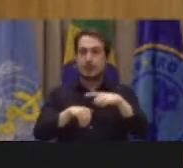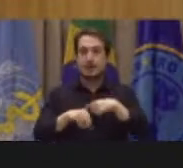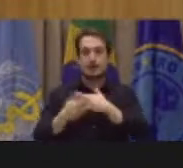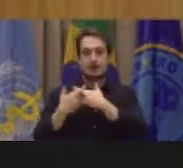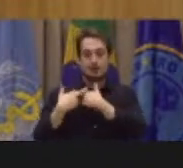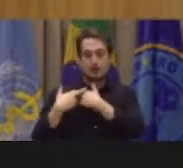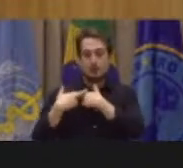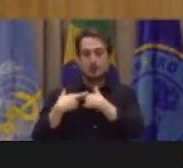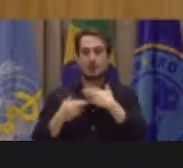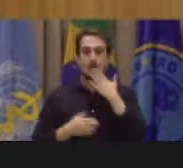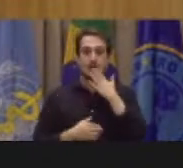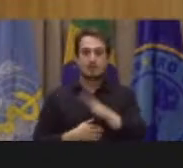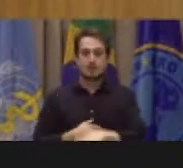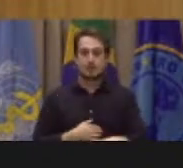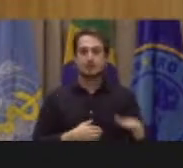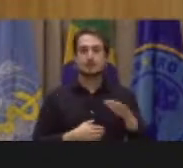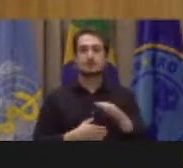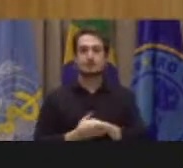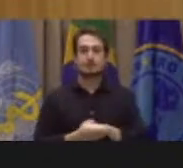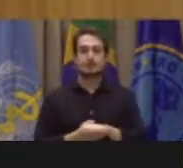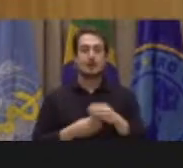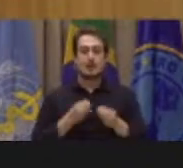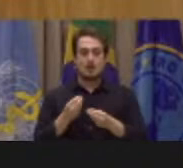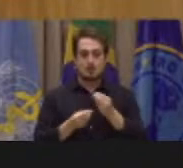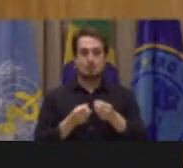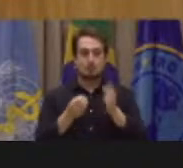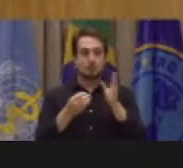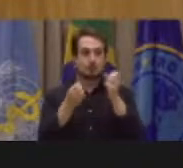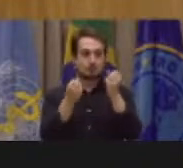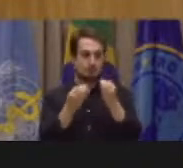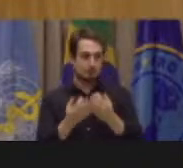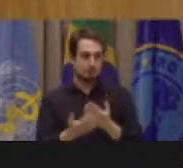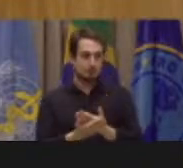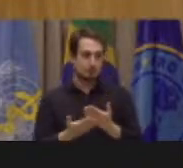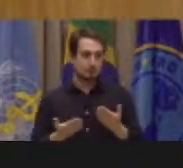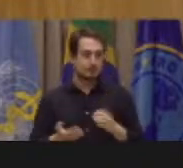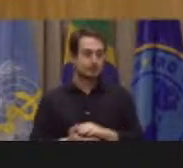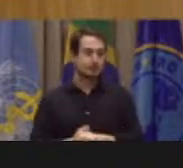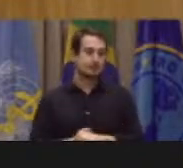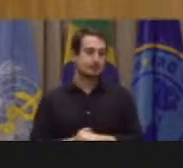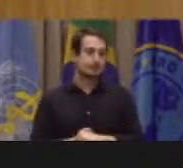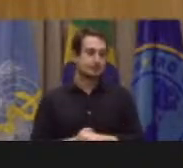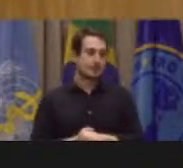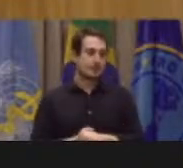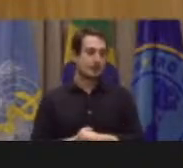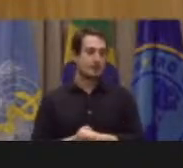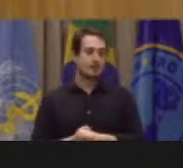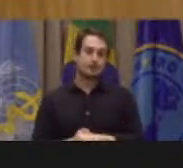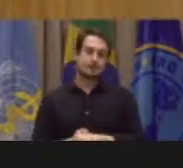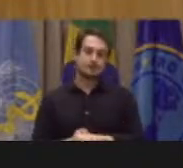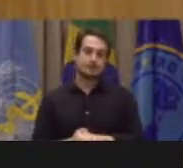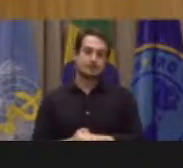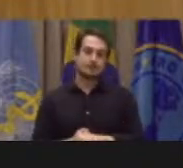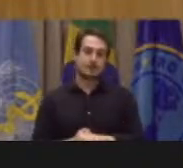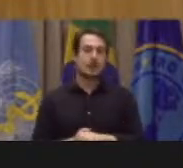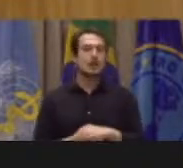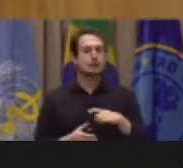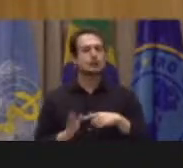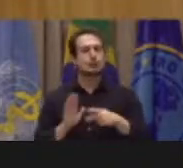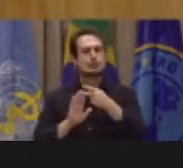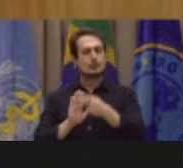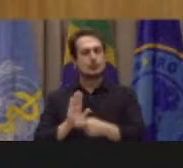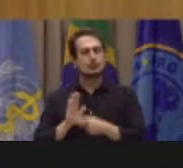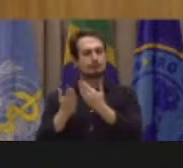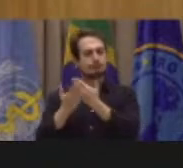am responsible for the pediatrics department, and while there was